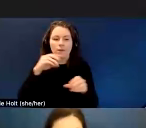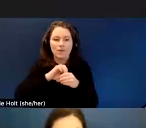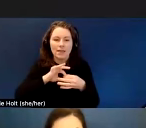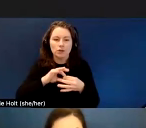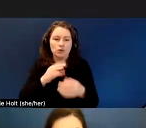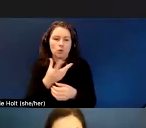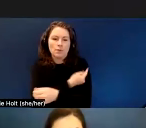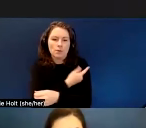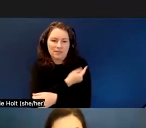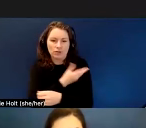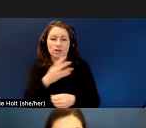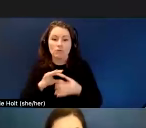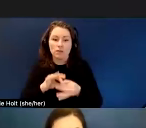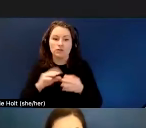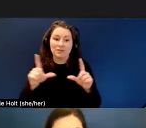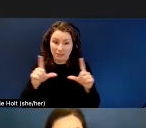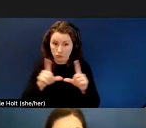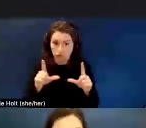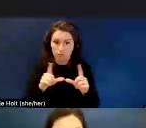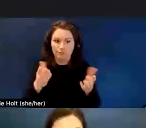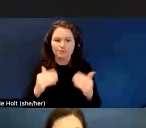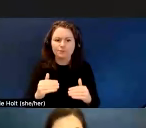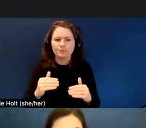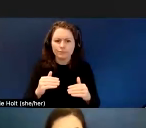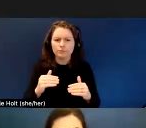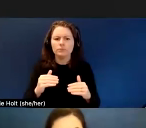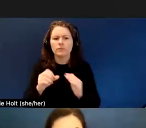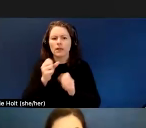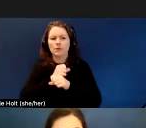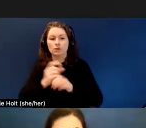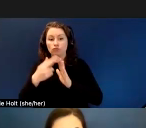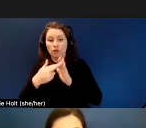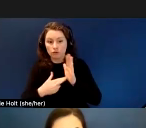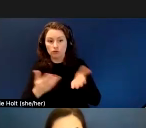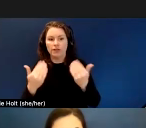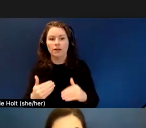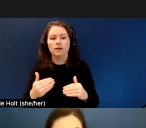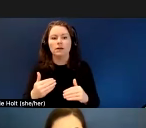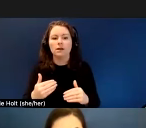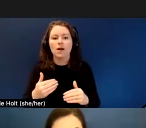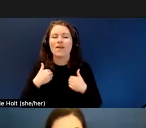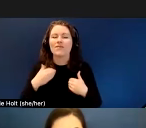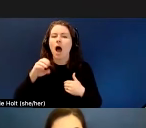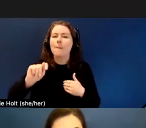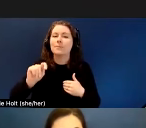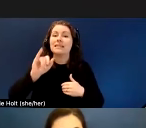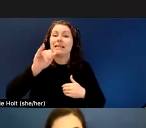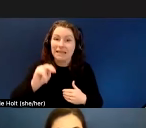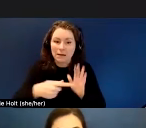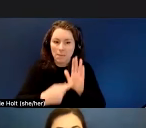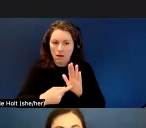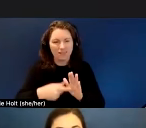immunization registry. New Hampshire is one of the few states that has changed to an opt-in model, and establishing a committee to study the